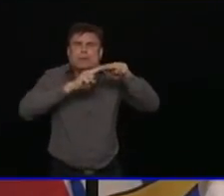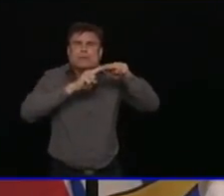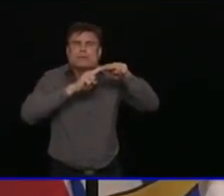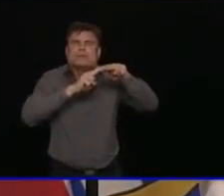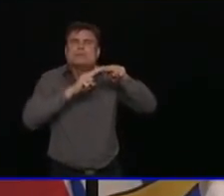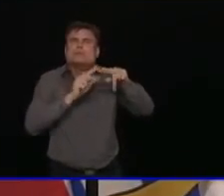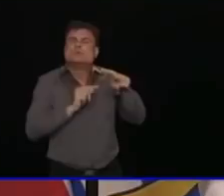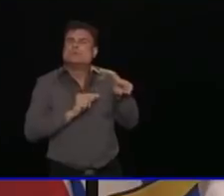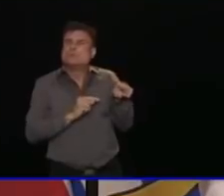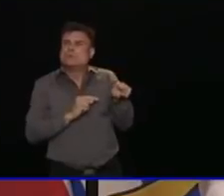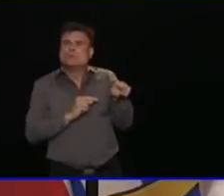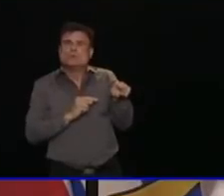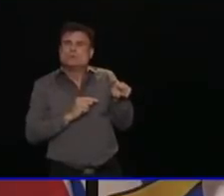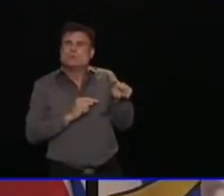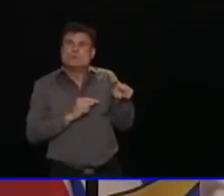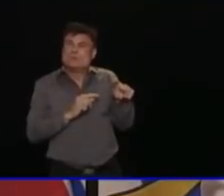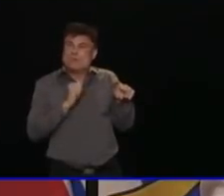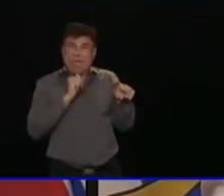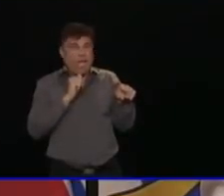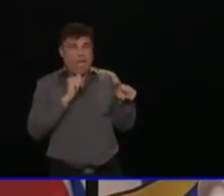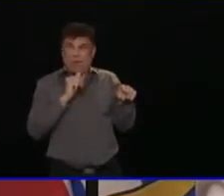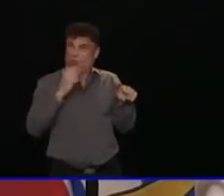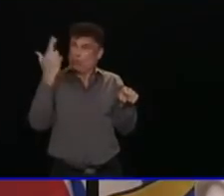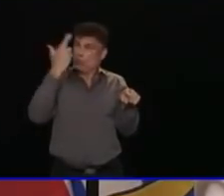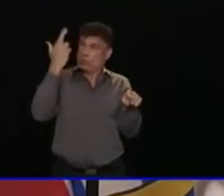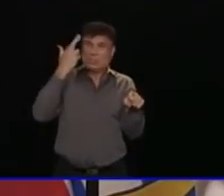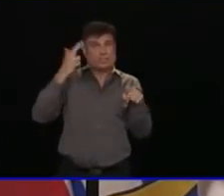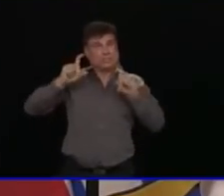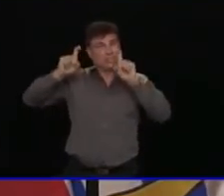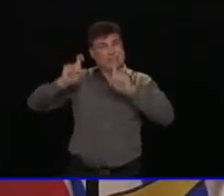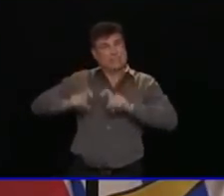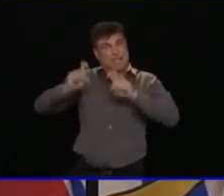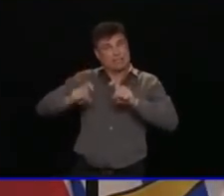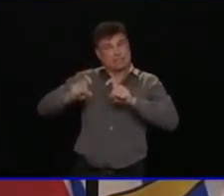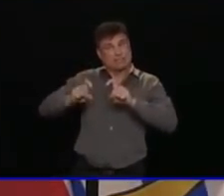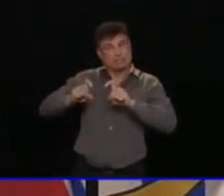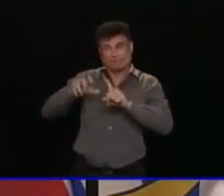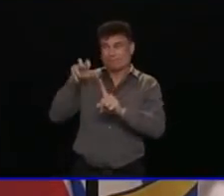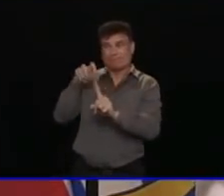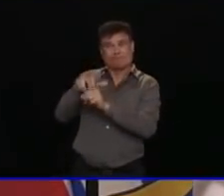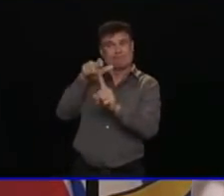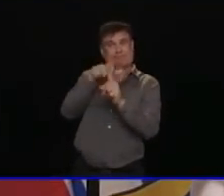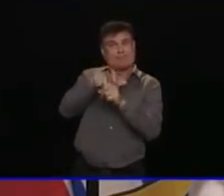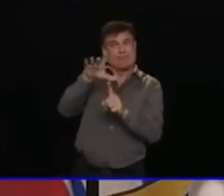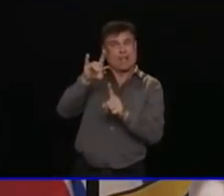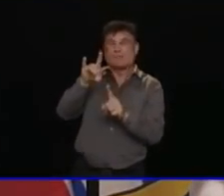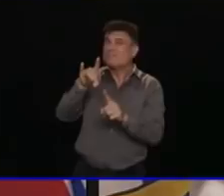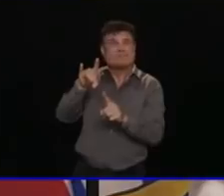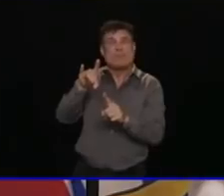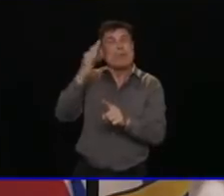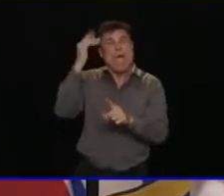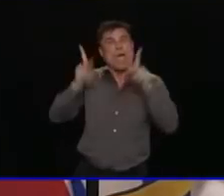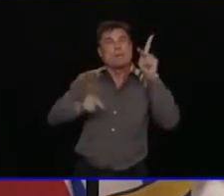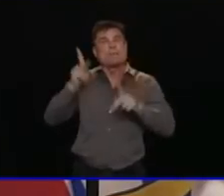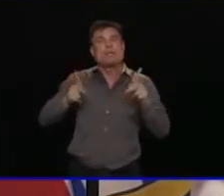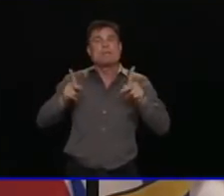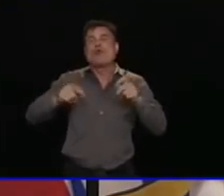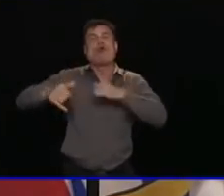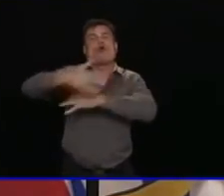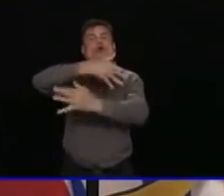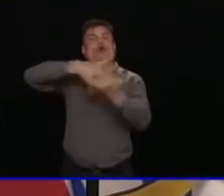still transmitting widely in the community. And so that's a risk to us. What I can say is that if anybody does go to the